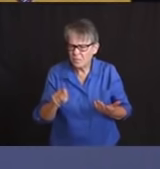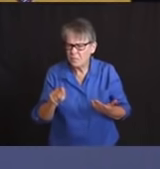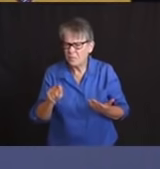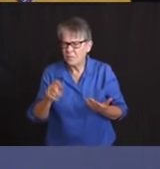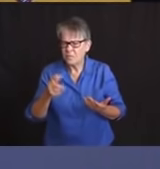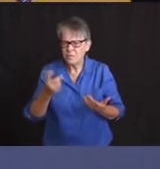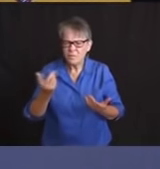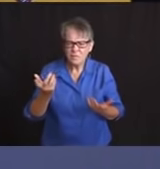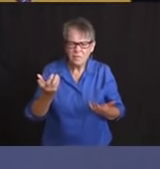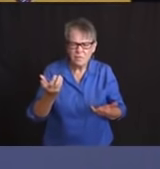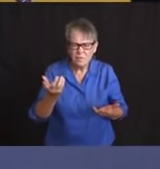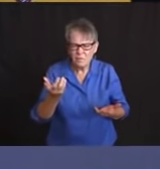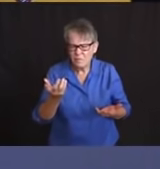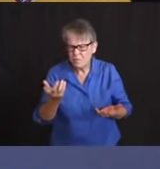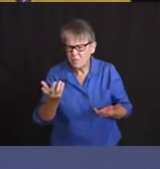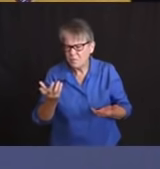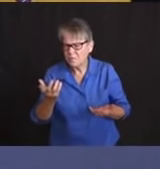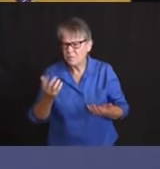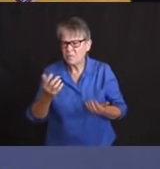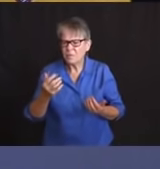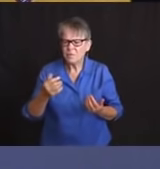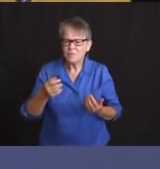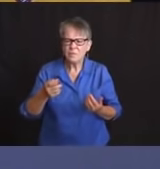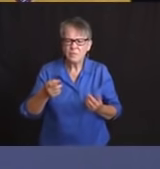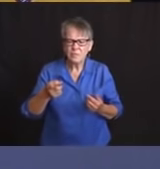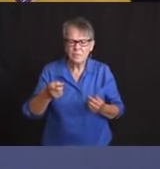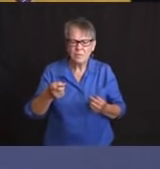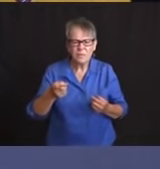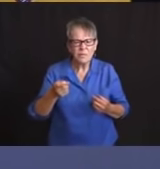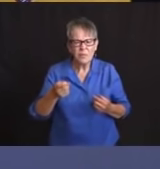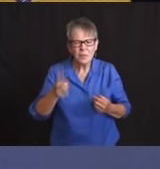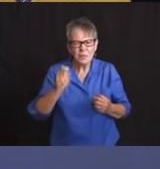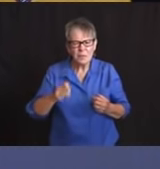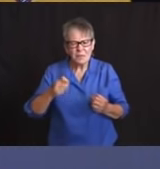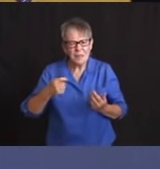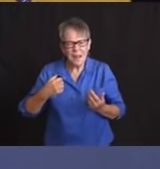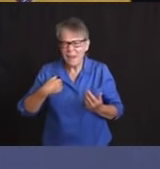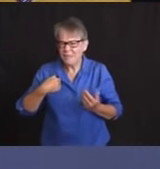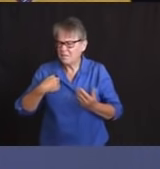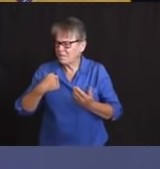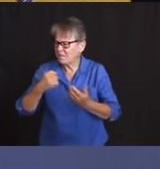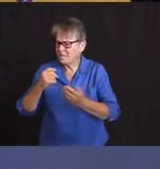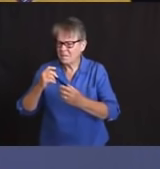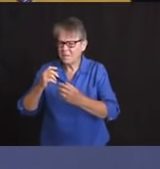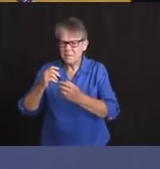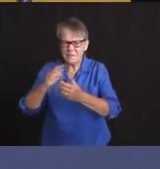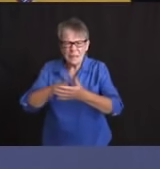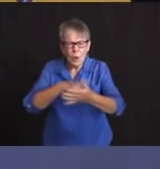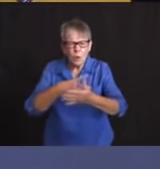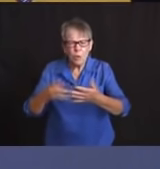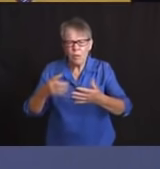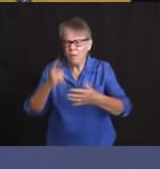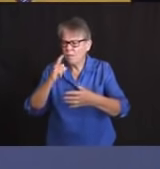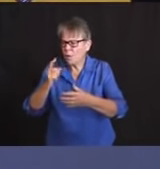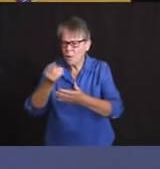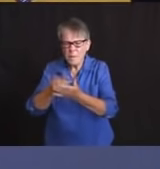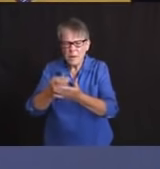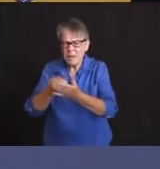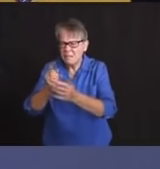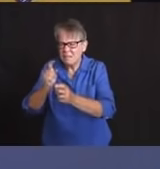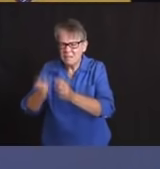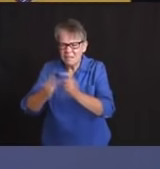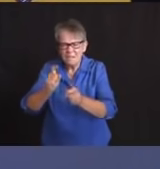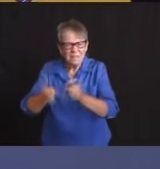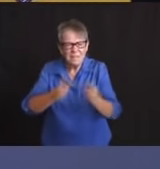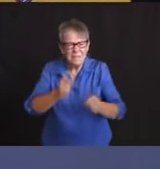or a time frame. Zakiya was with us. Am I right in saying I don't think we got meat on the bones unless you want to? This is now beyond